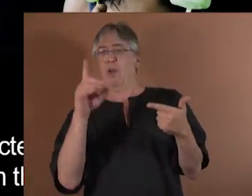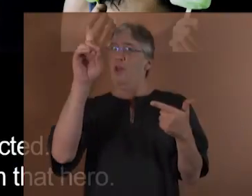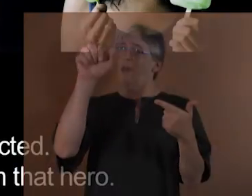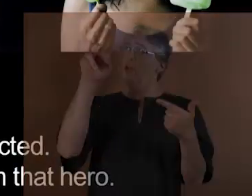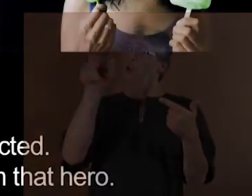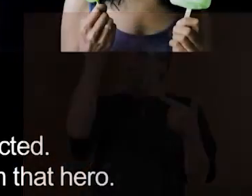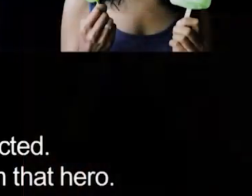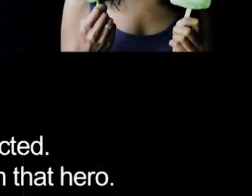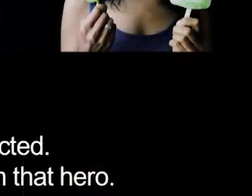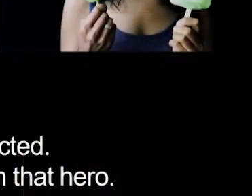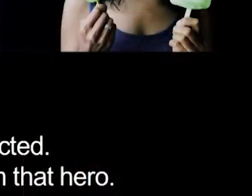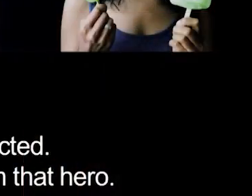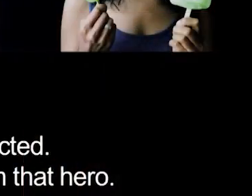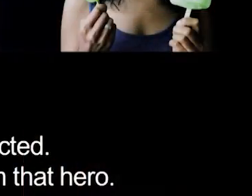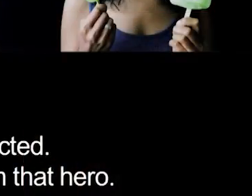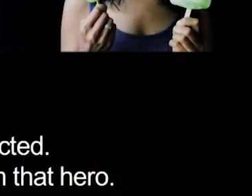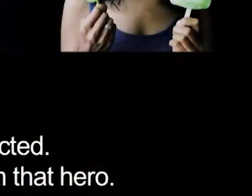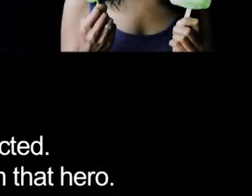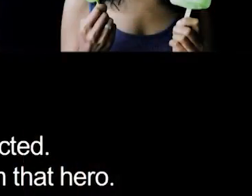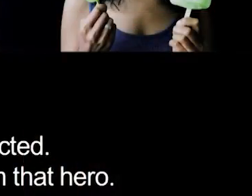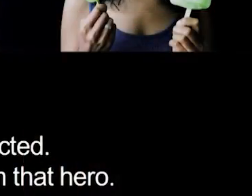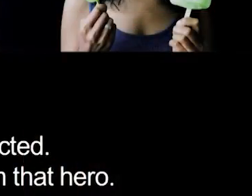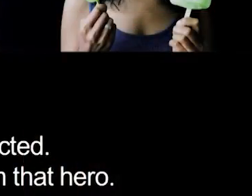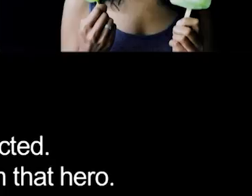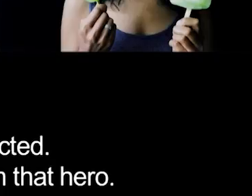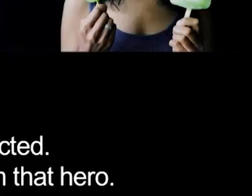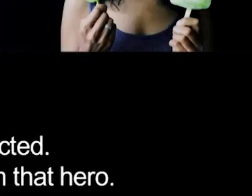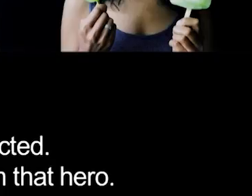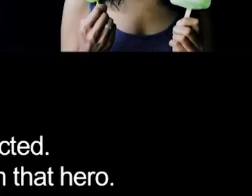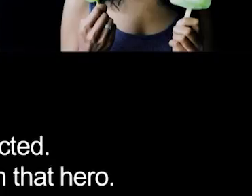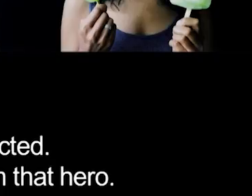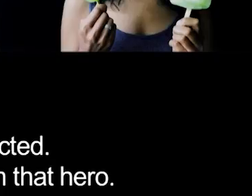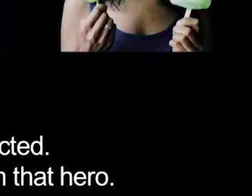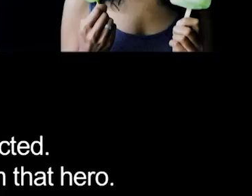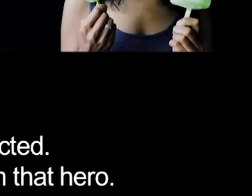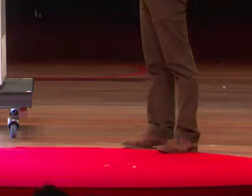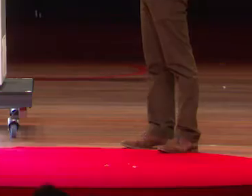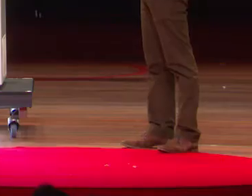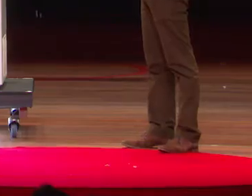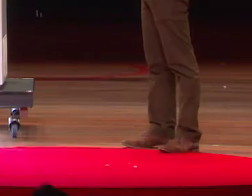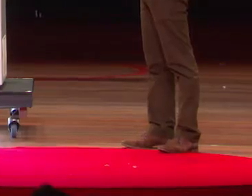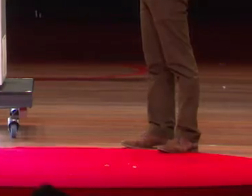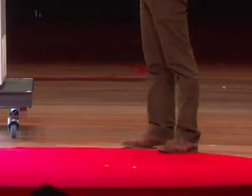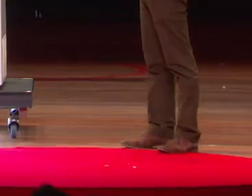If you look at an icon... ...then you also be protected. You assimile something from that icon, from that hero.